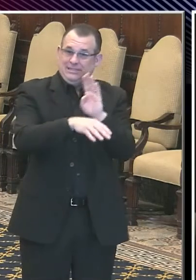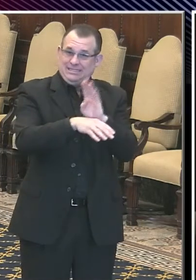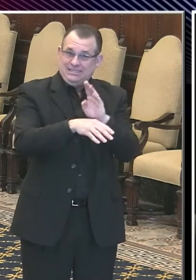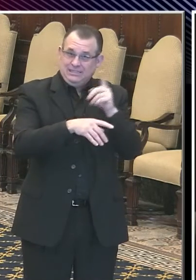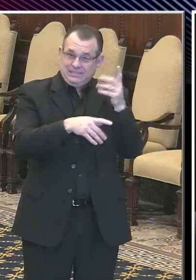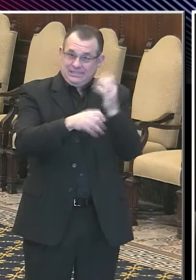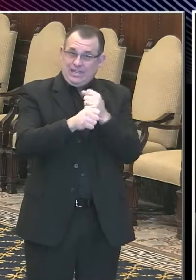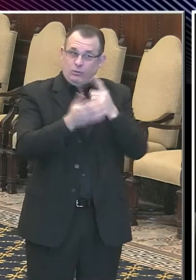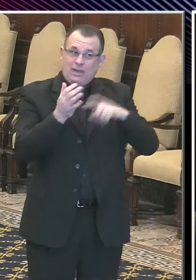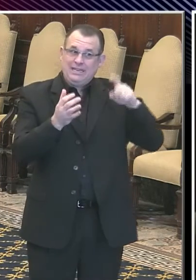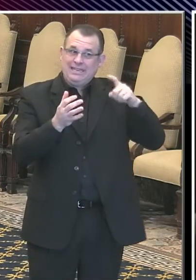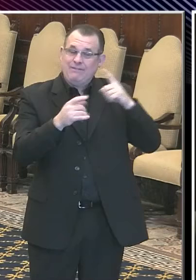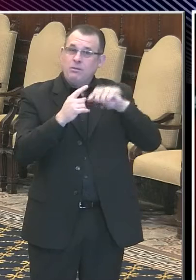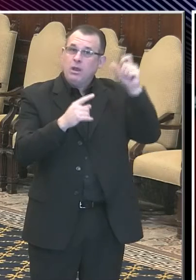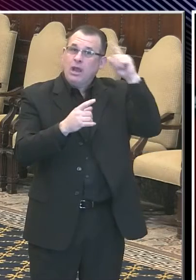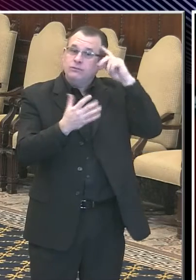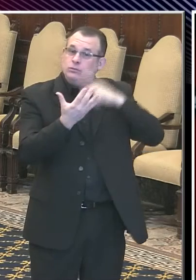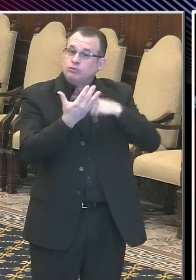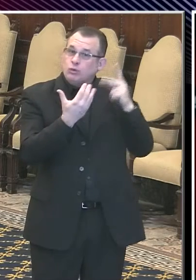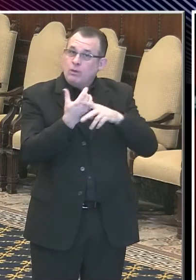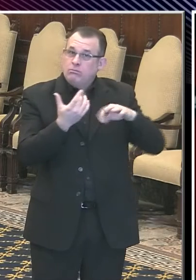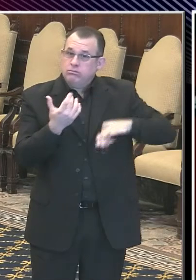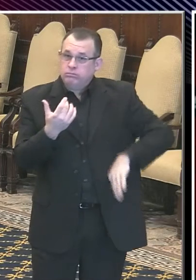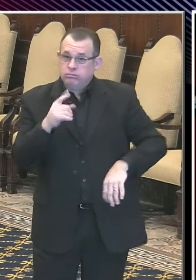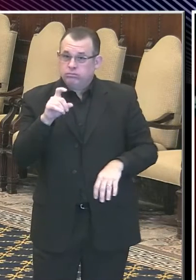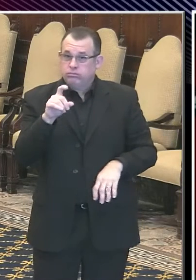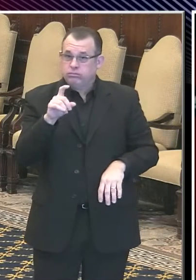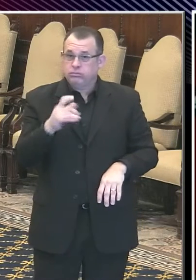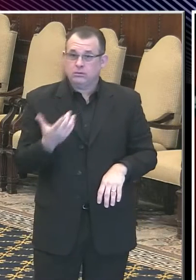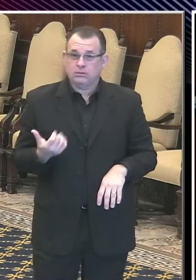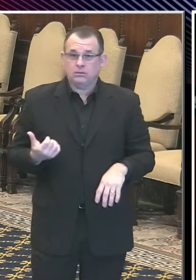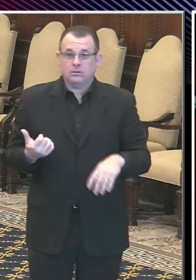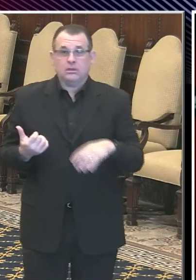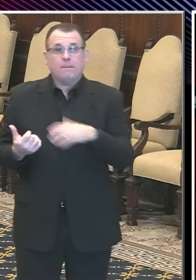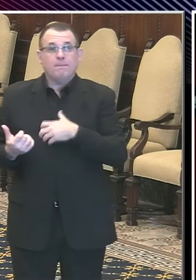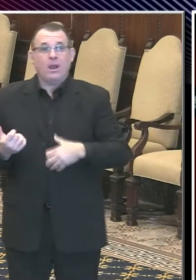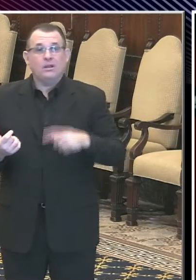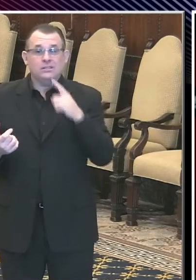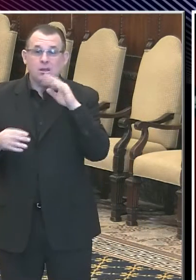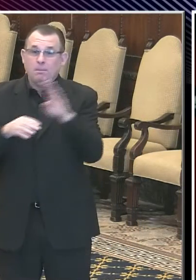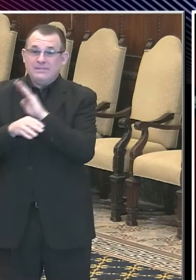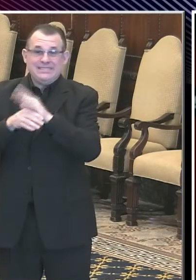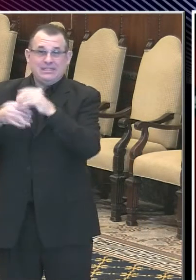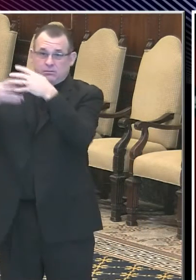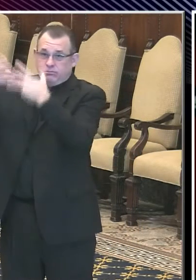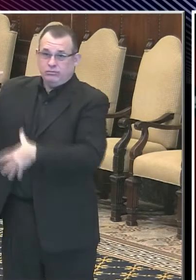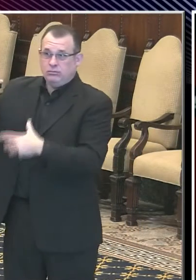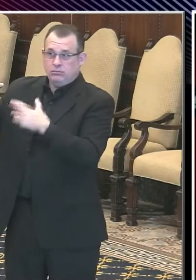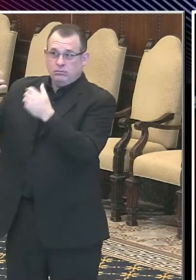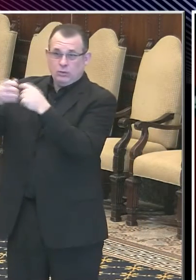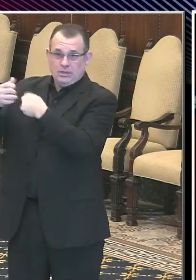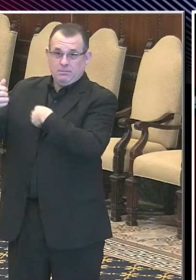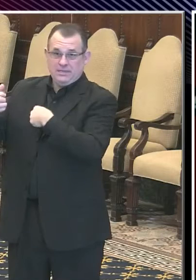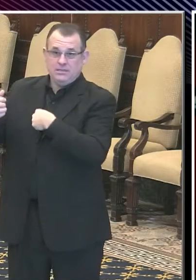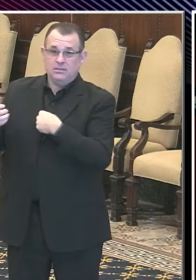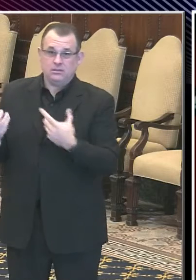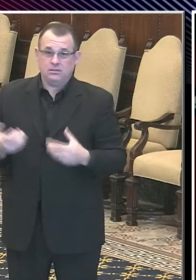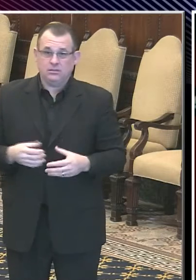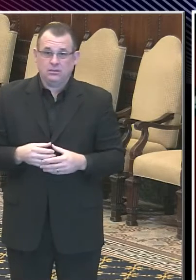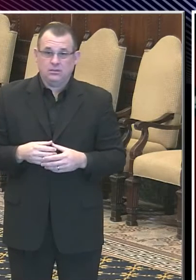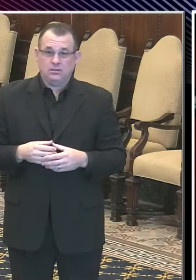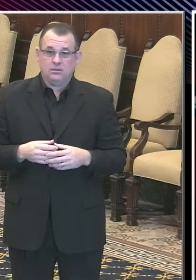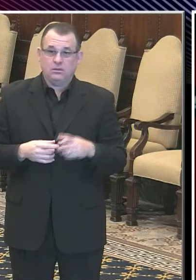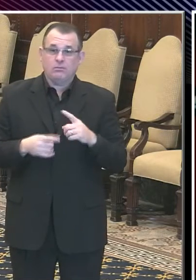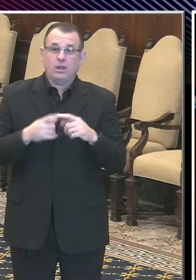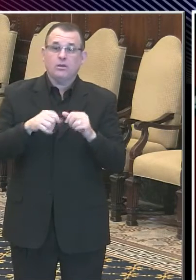federal program? I don't have the list of the businesses in front of me, but I could tell you that most employees work for small business. So